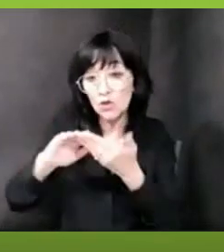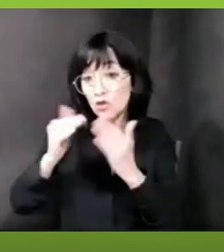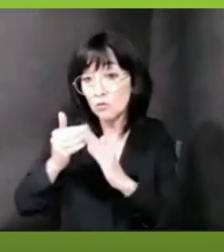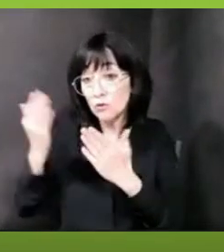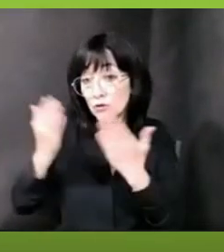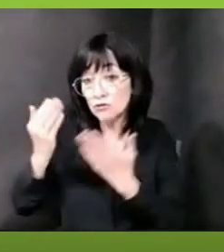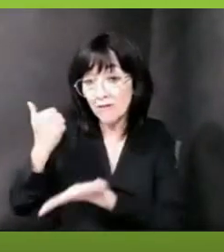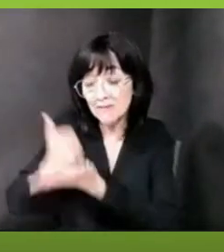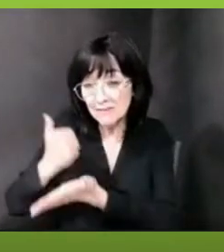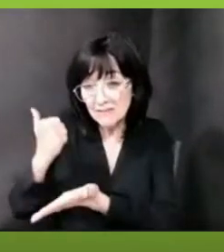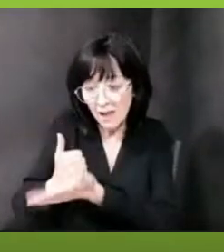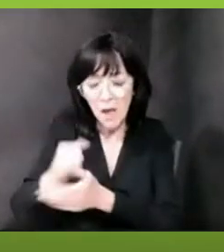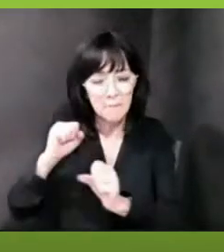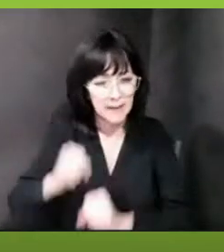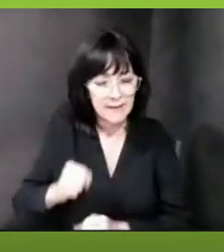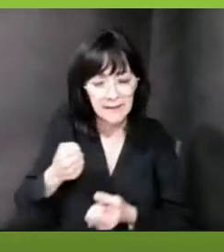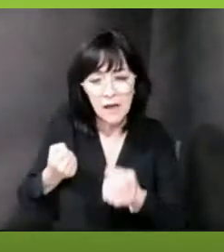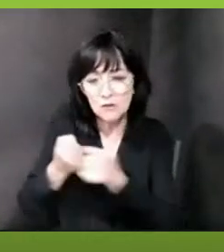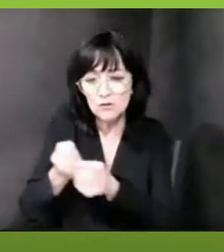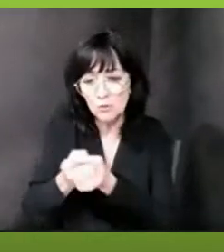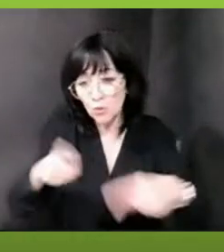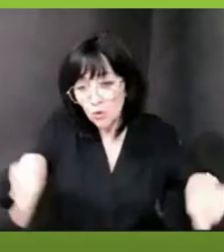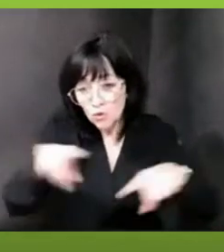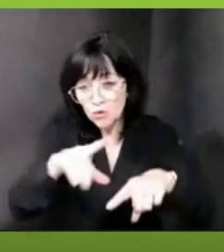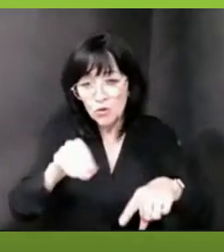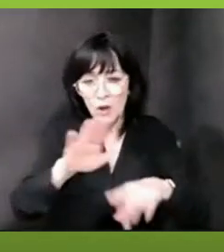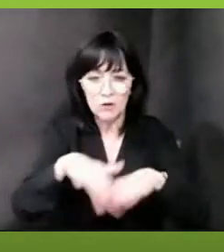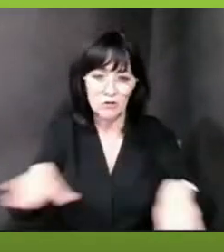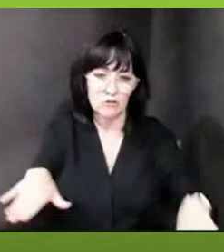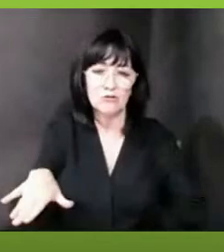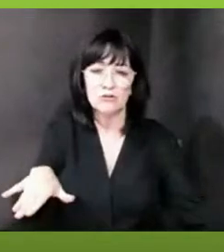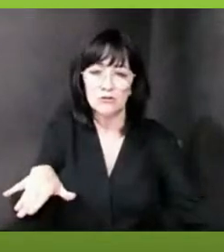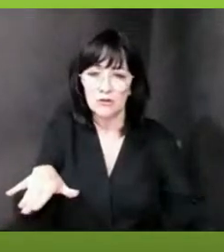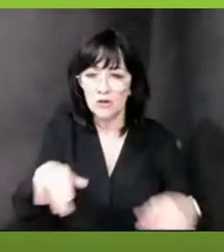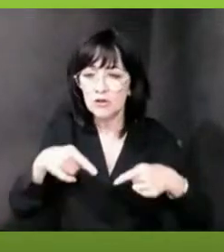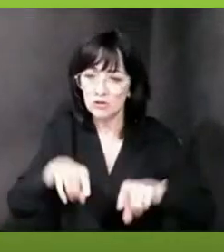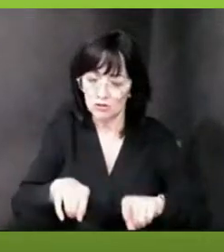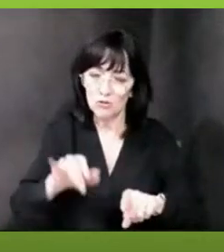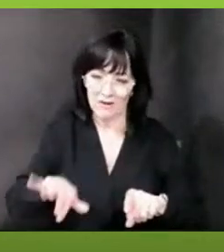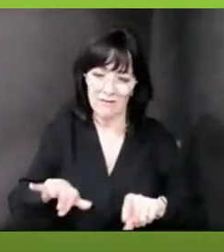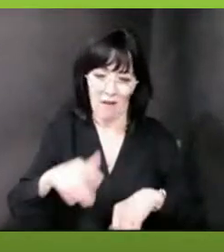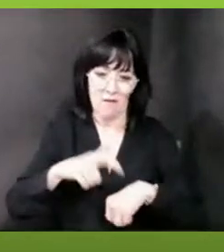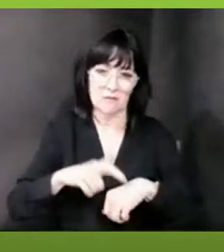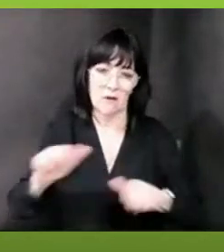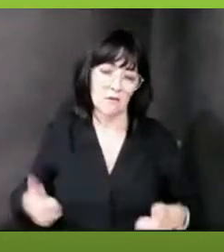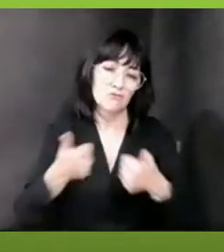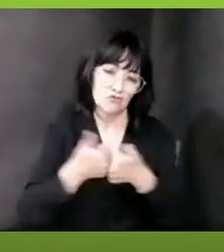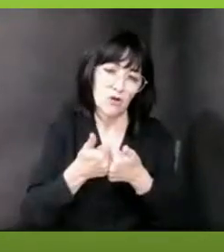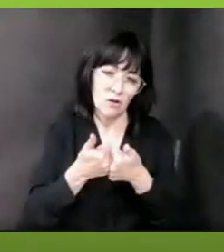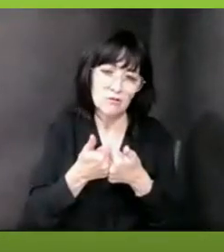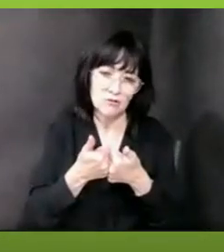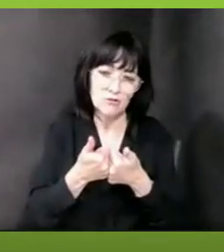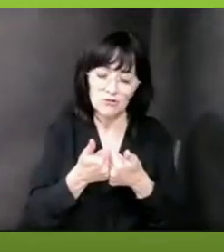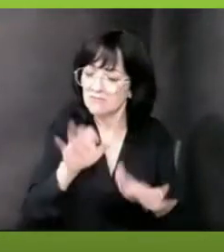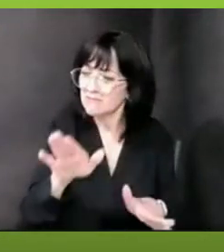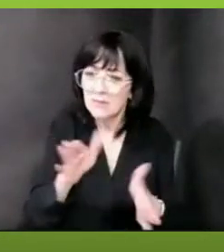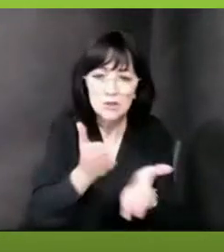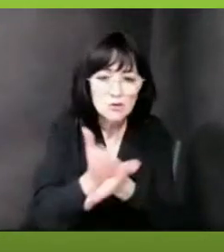and you through these challenging times. So I just want to say again that it's okay to ask for help. The help is